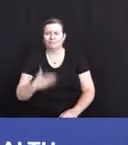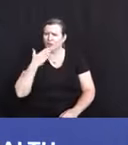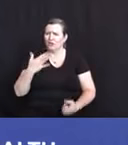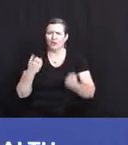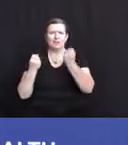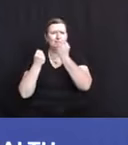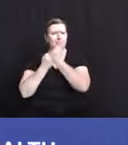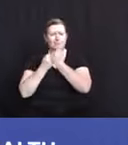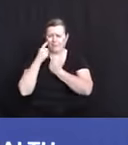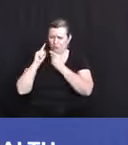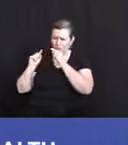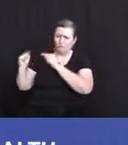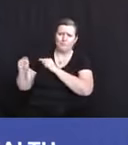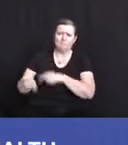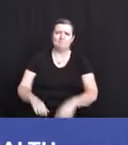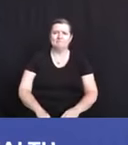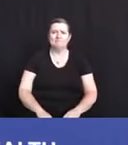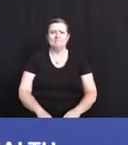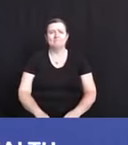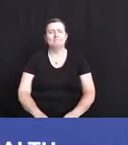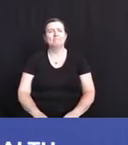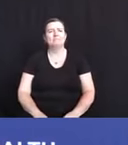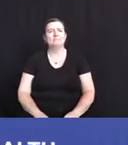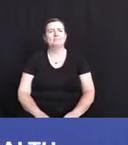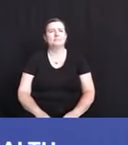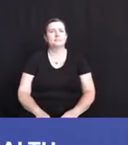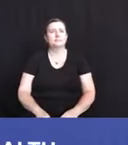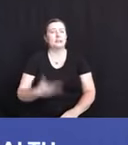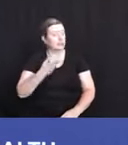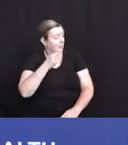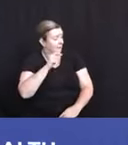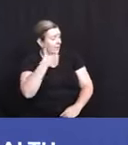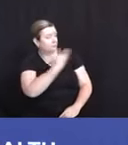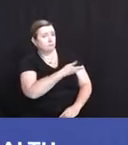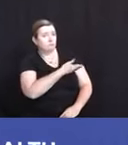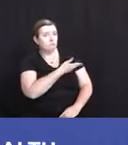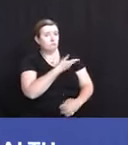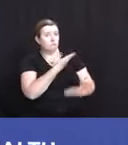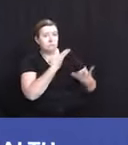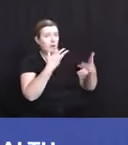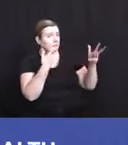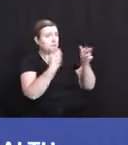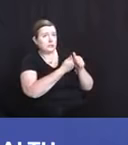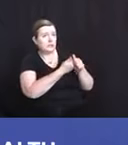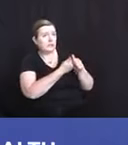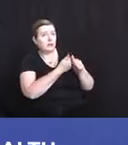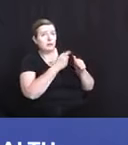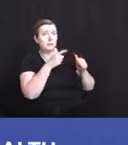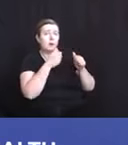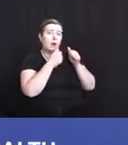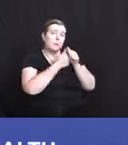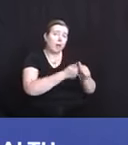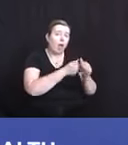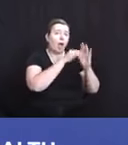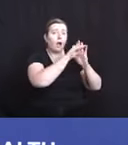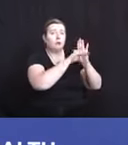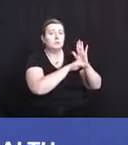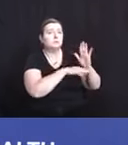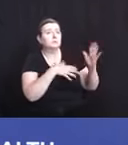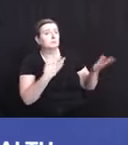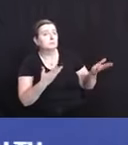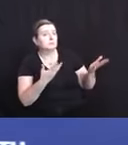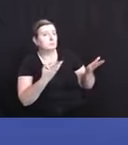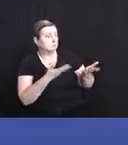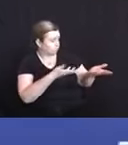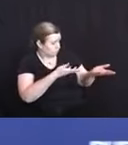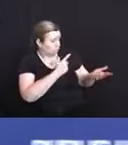forward. With that, Pat, please give us an update on compliance and other matters. Great to have you with us as always.